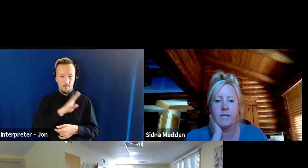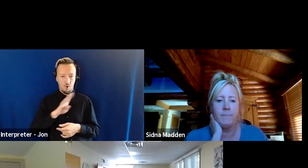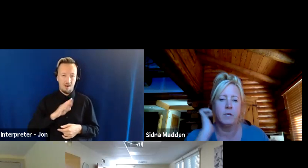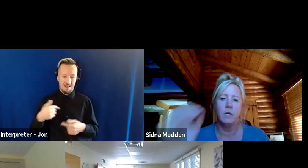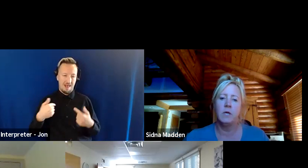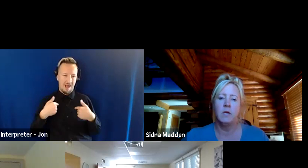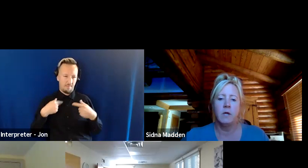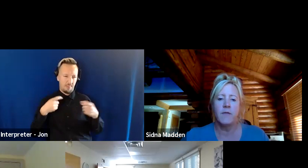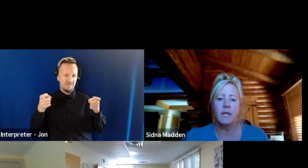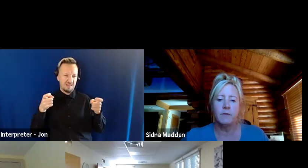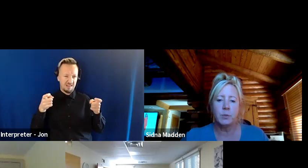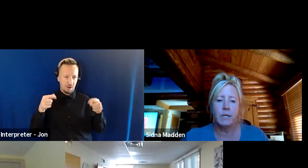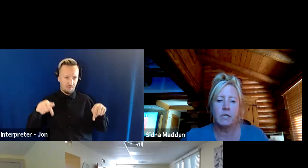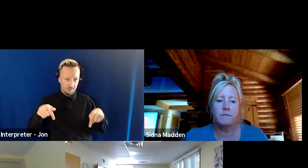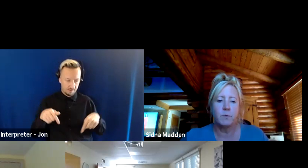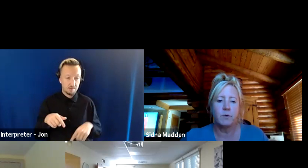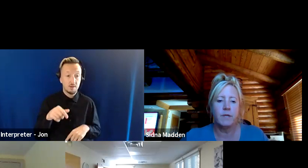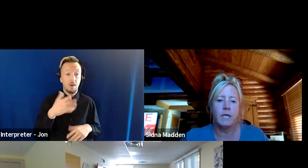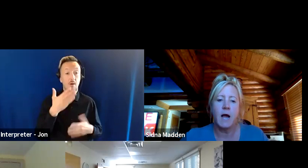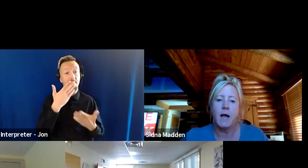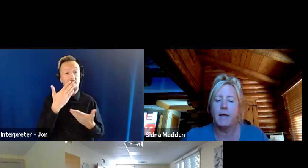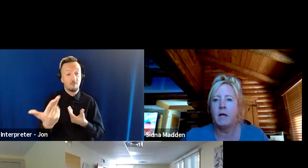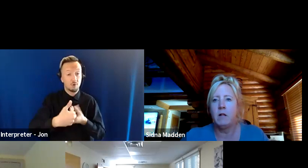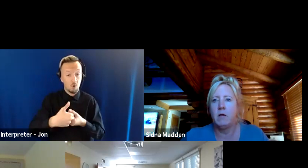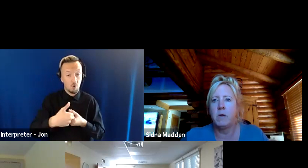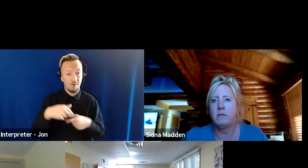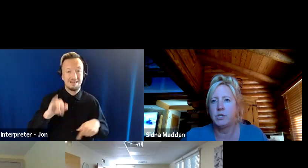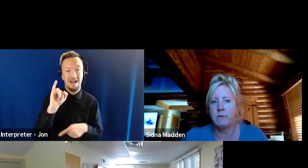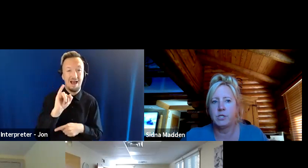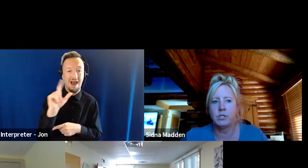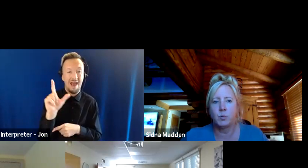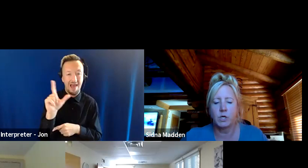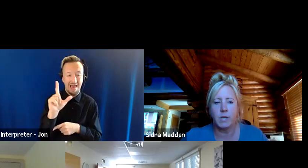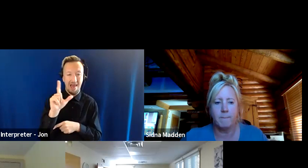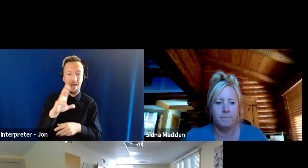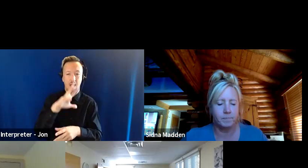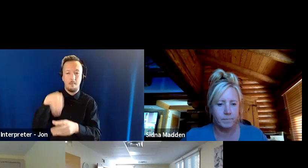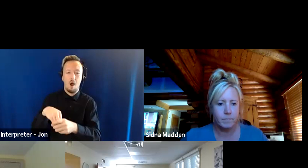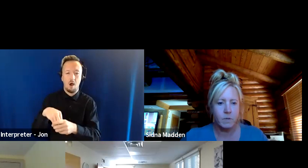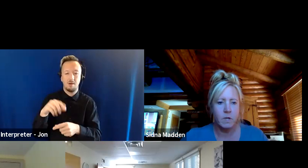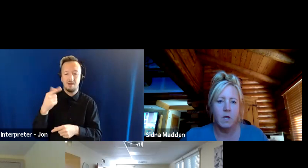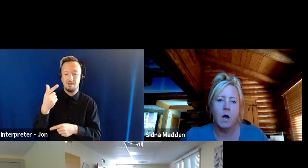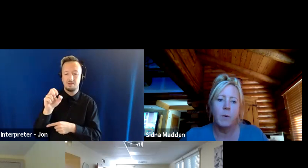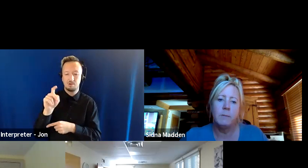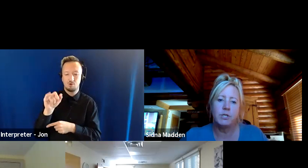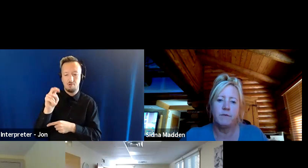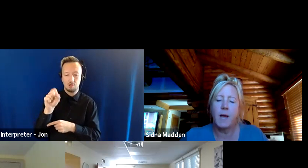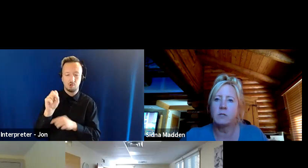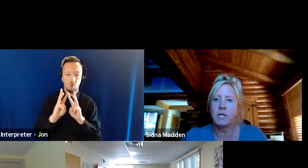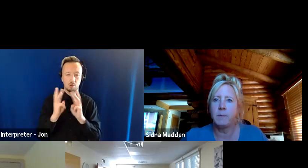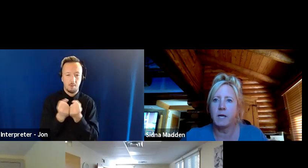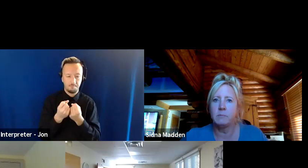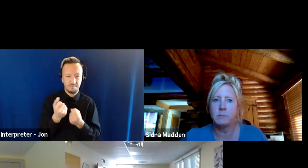for today. Thank you for joining us for the IL Among the Generations workshop. I want to mention a